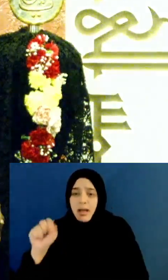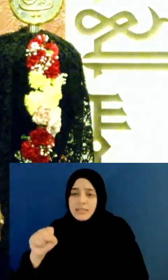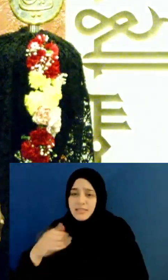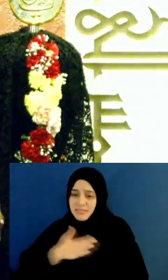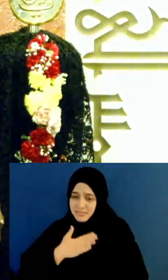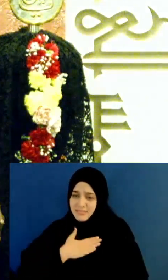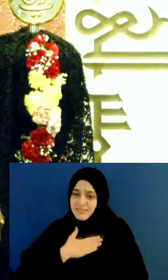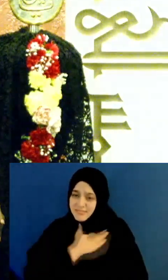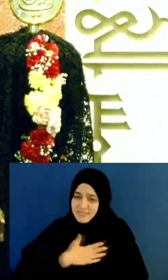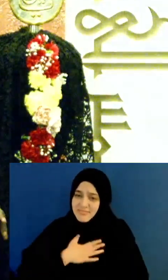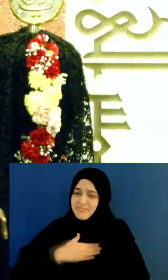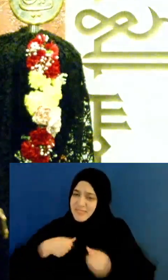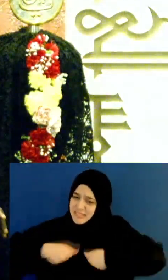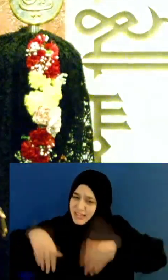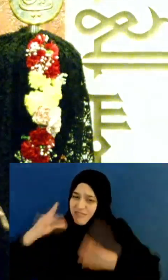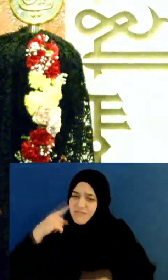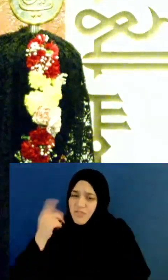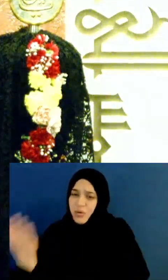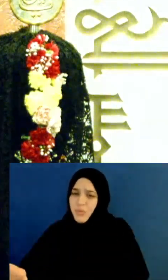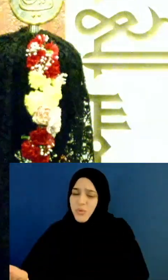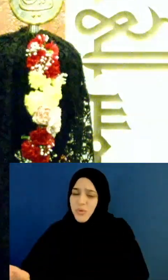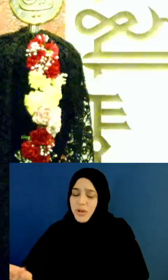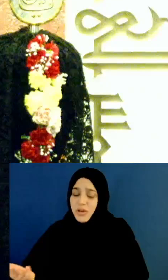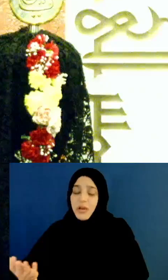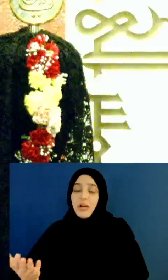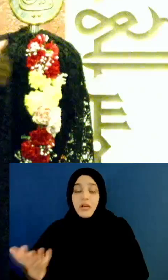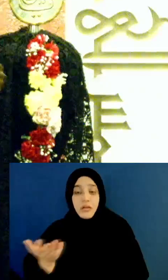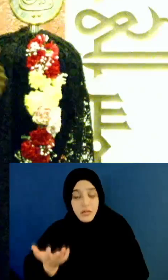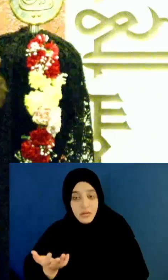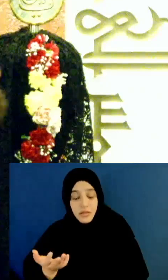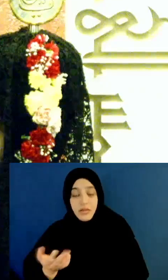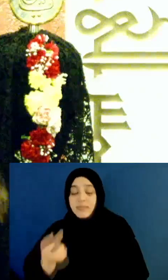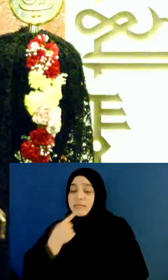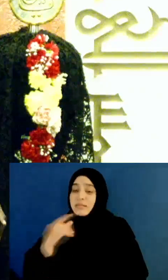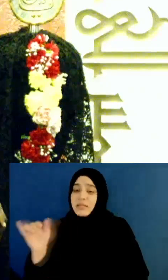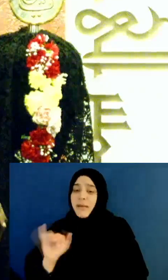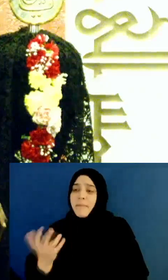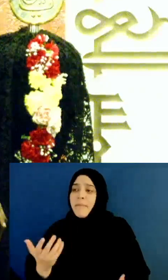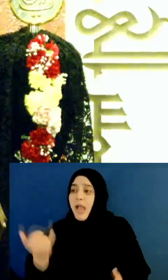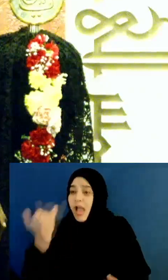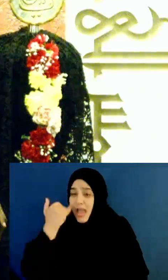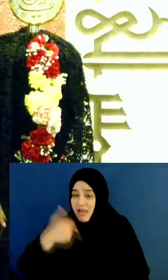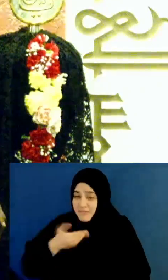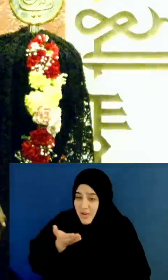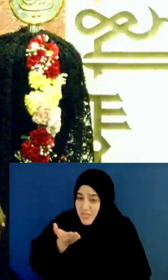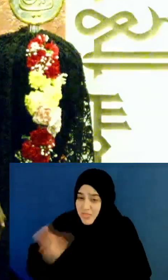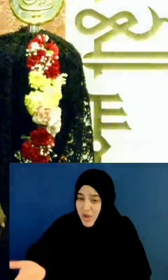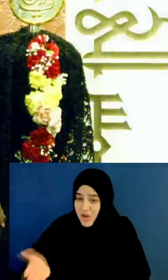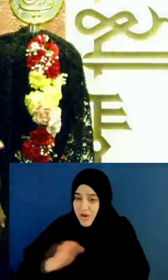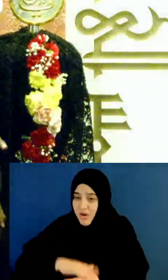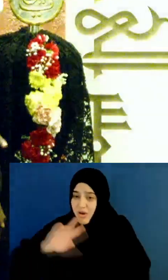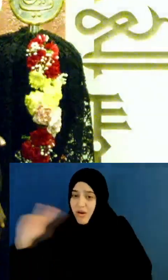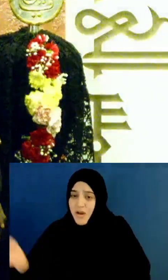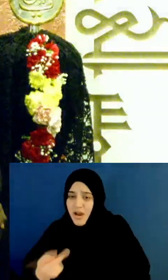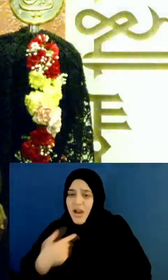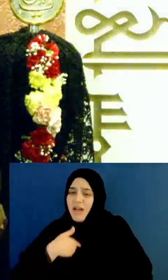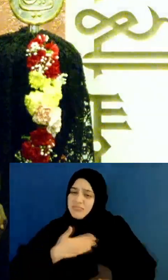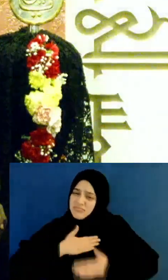Aba Abdullah, if I were in Karbala, I would have given my chest to you.